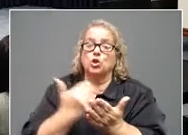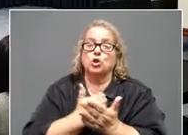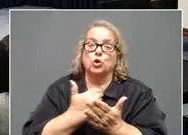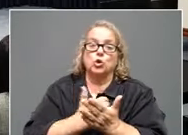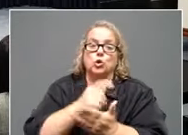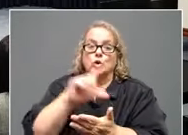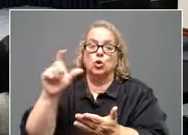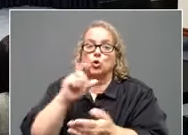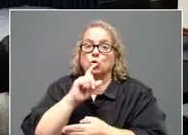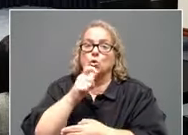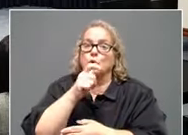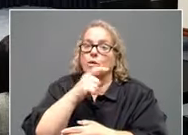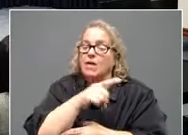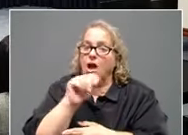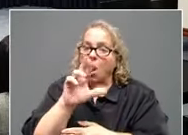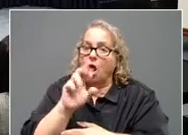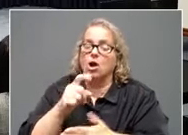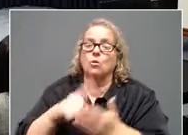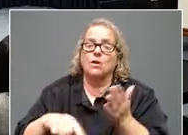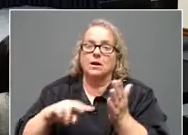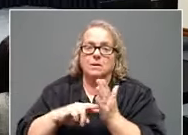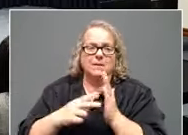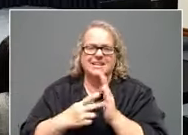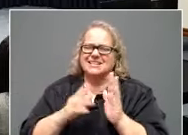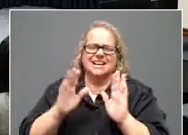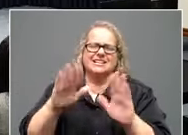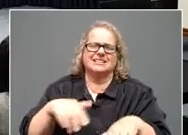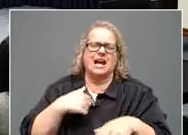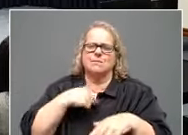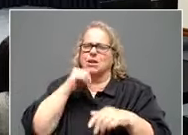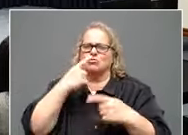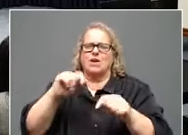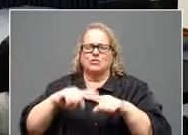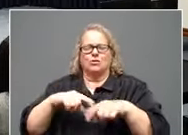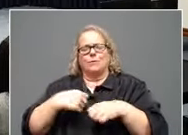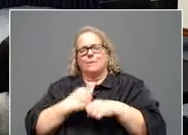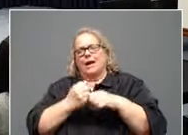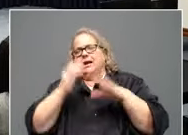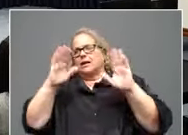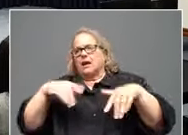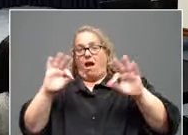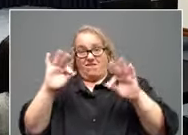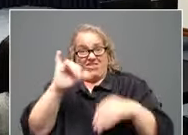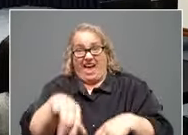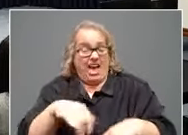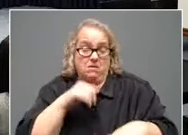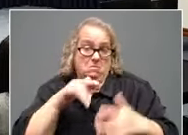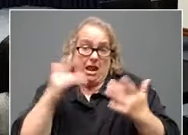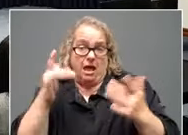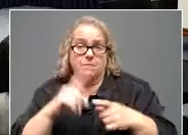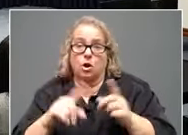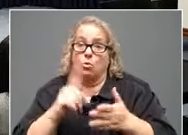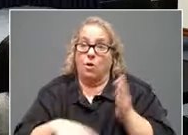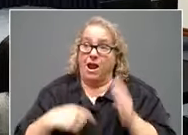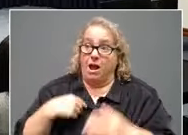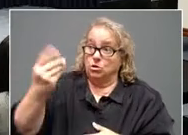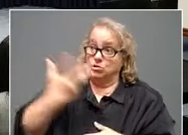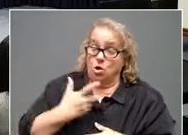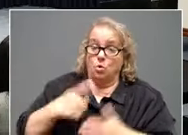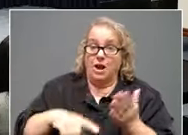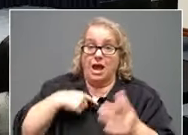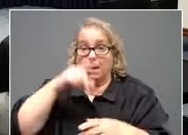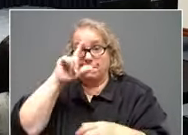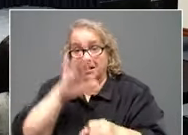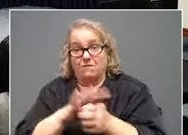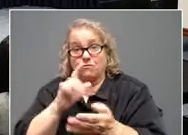are and what it means. And listen, I'm not trying to make light of any of that. But what we were told, and what I believe from the organization itself, is that they